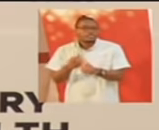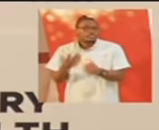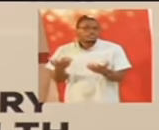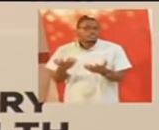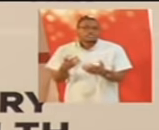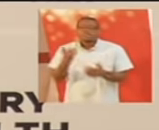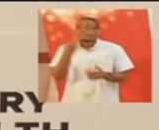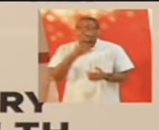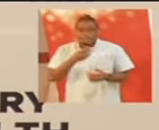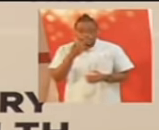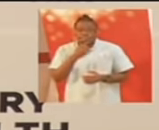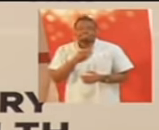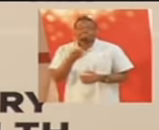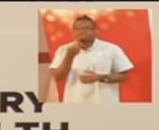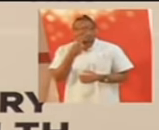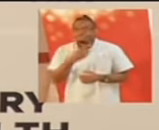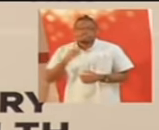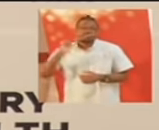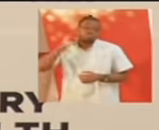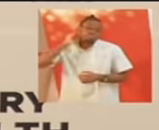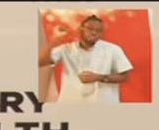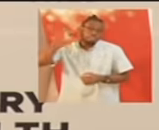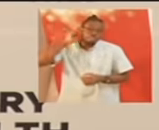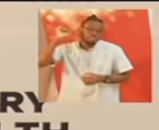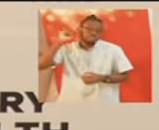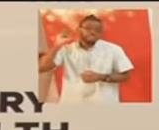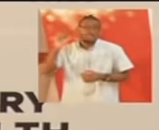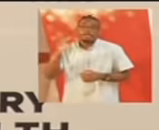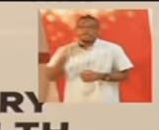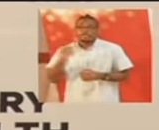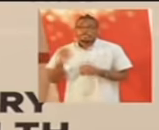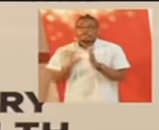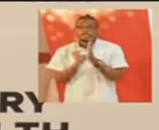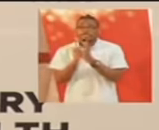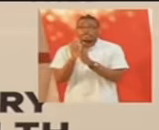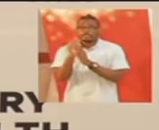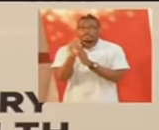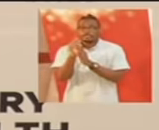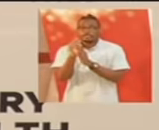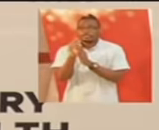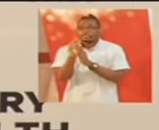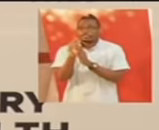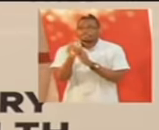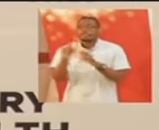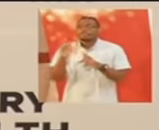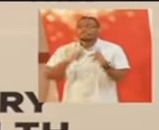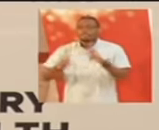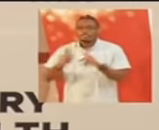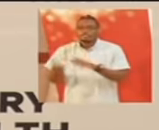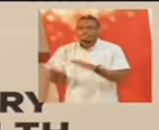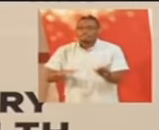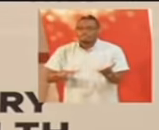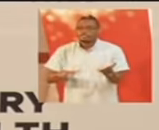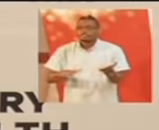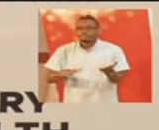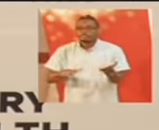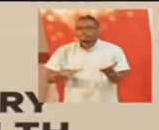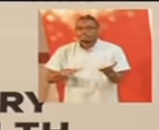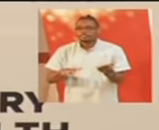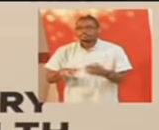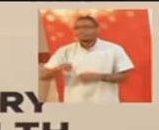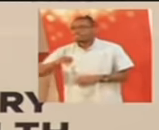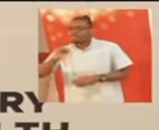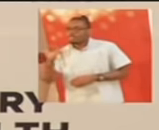diabetes, hypertension, as well as cancer-related conditions in the persons that have died. In a previous press conference, we